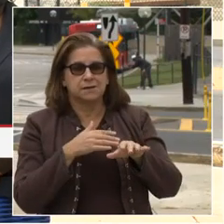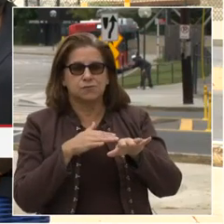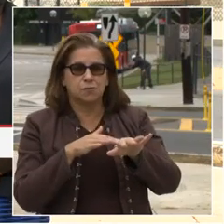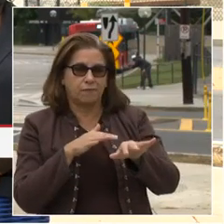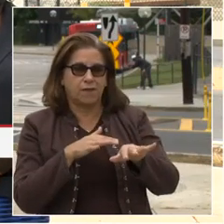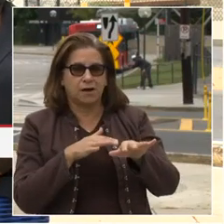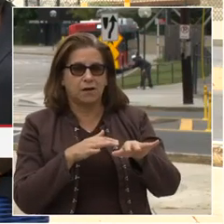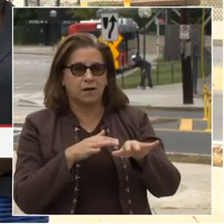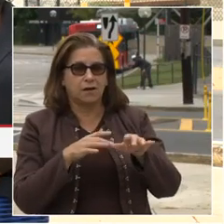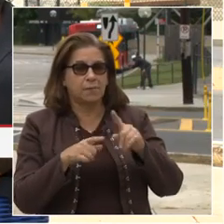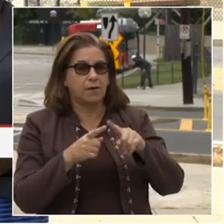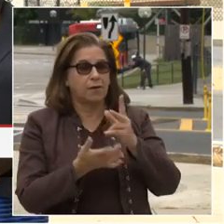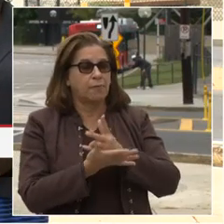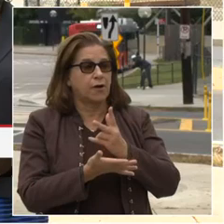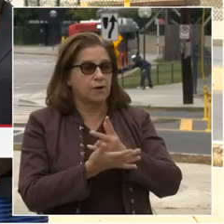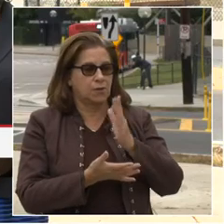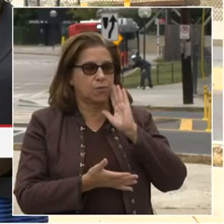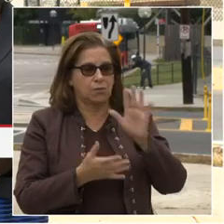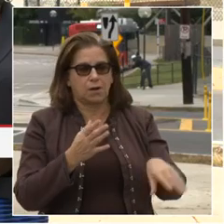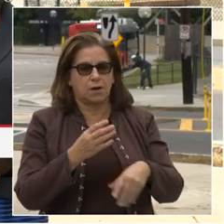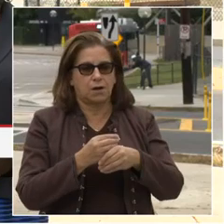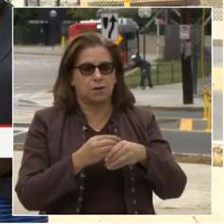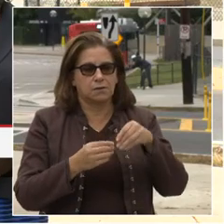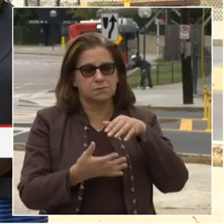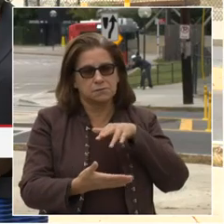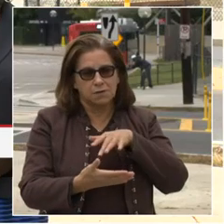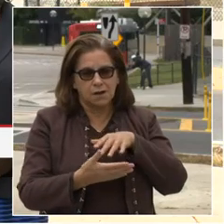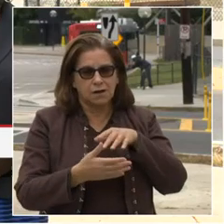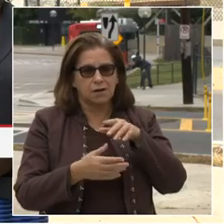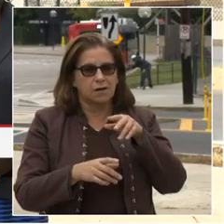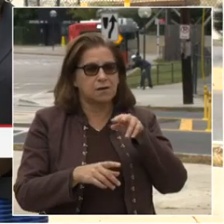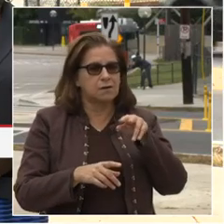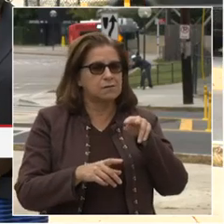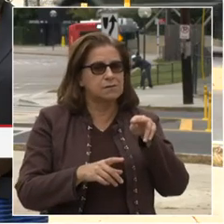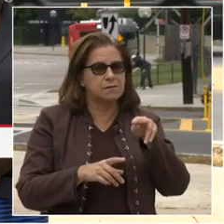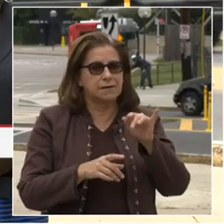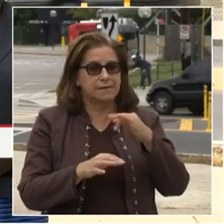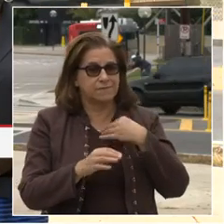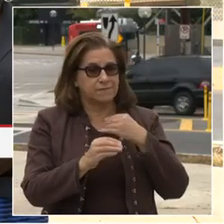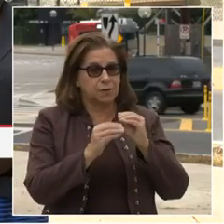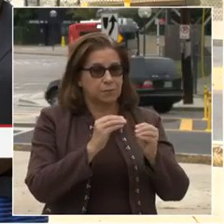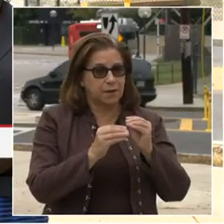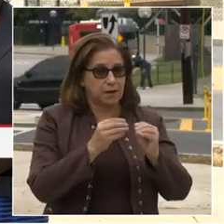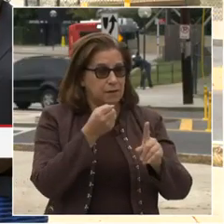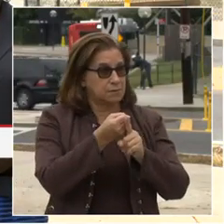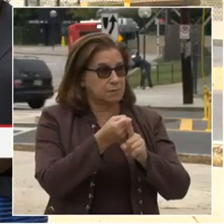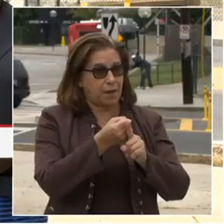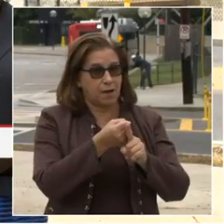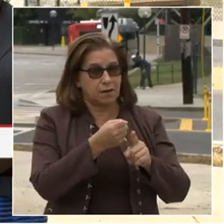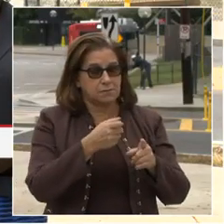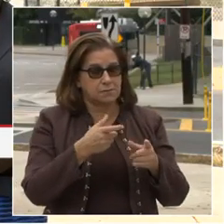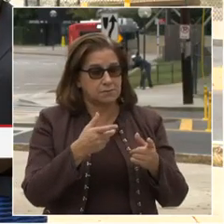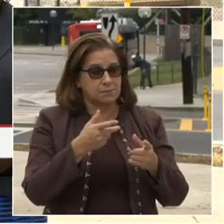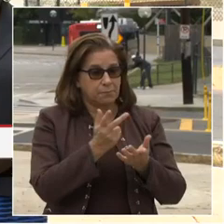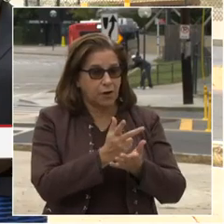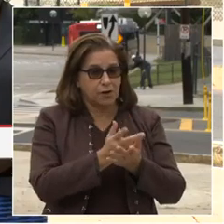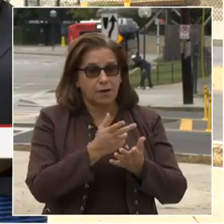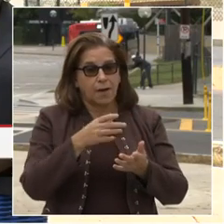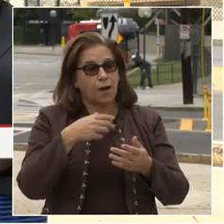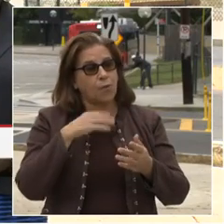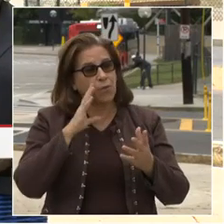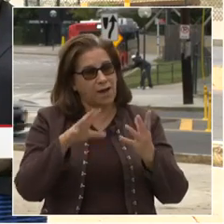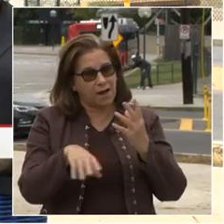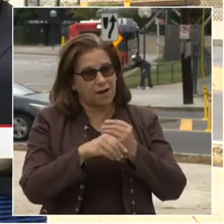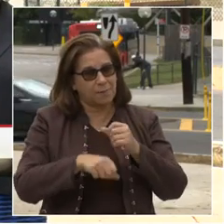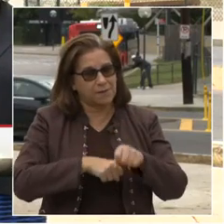at what the effects and the impact would be if we were to put a bike lane on that particular stretch of roadway. And so we will have continued